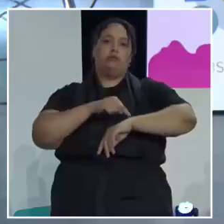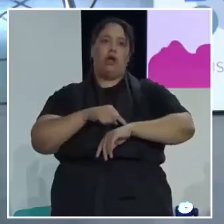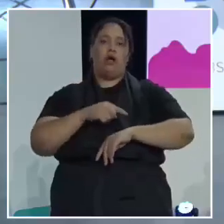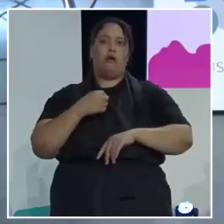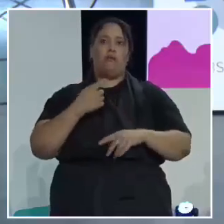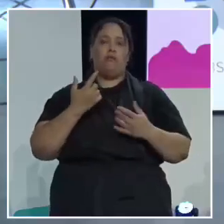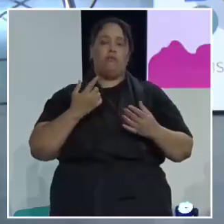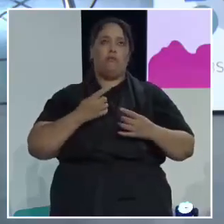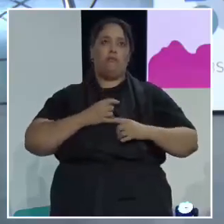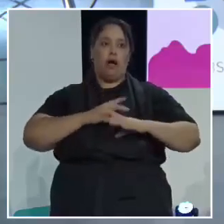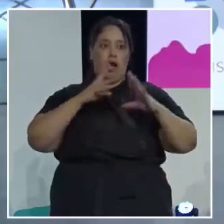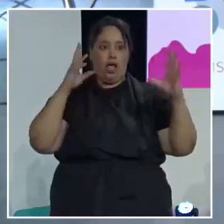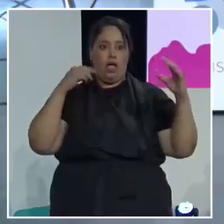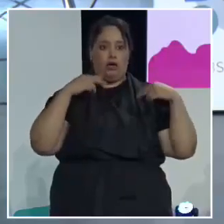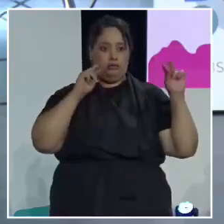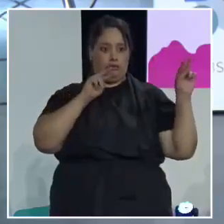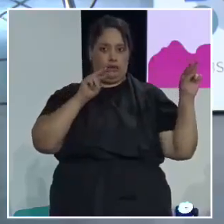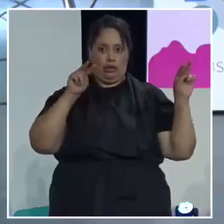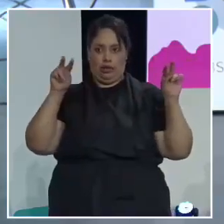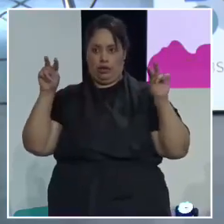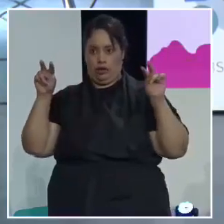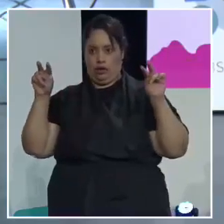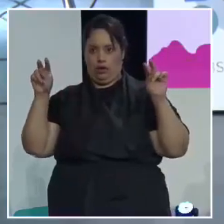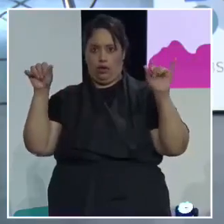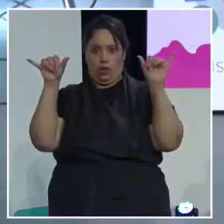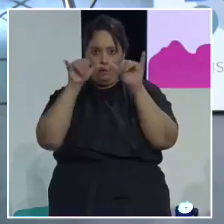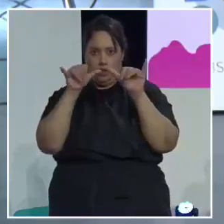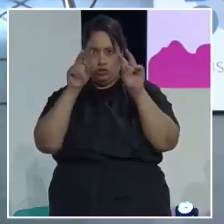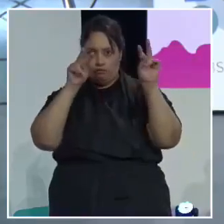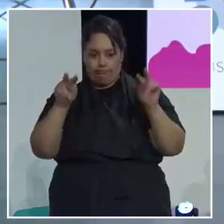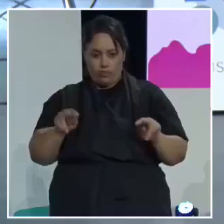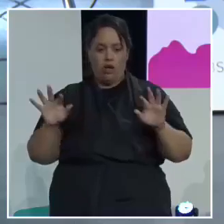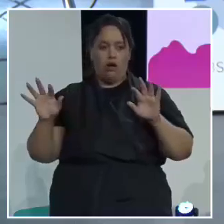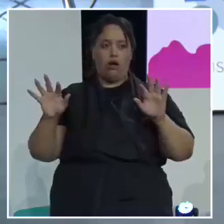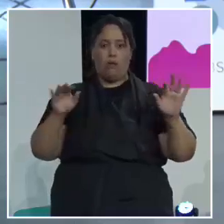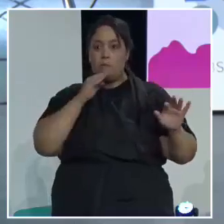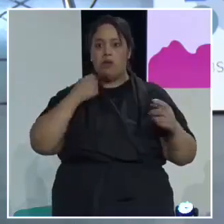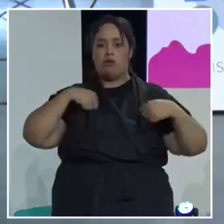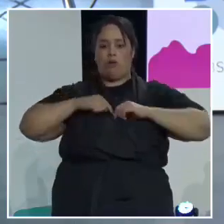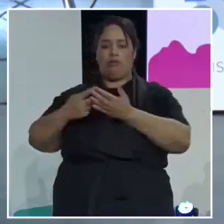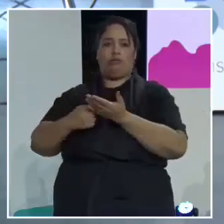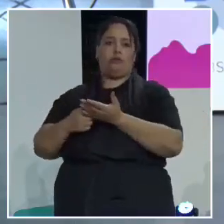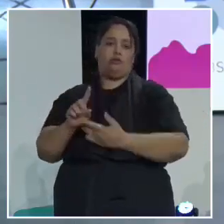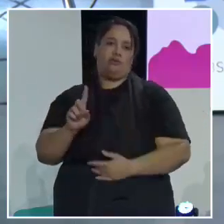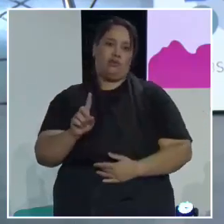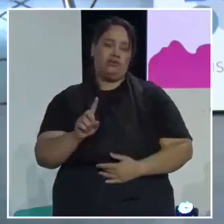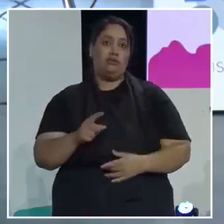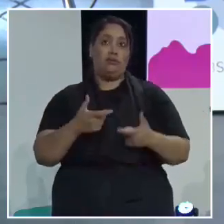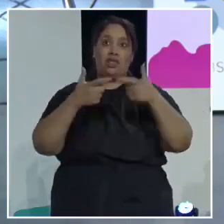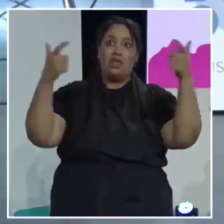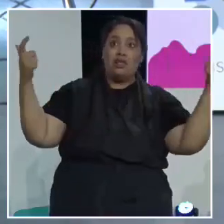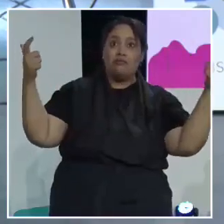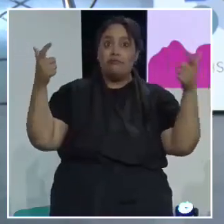clearly see and measure what we are talking about, the size of it,